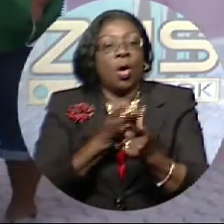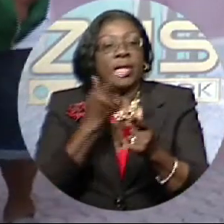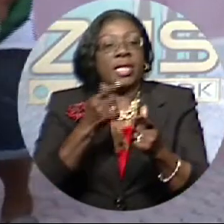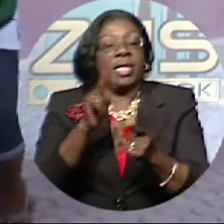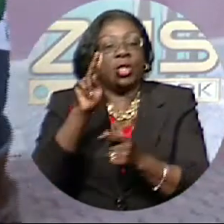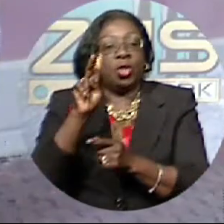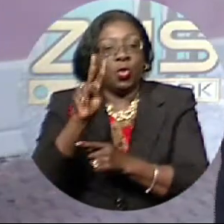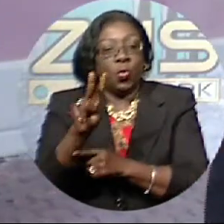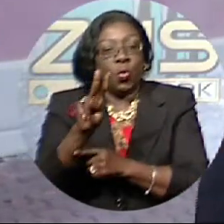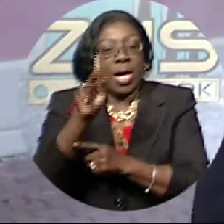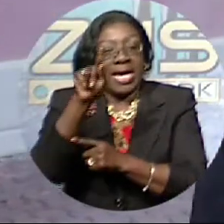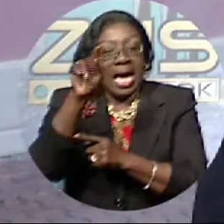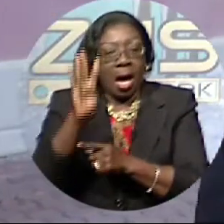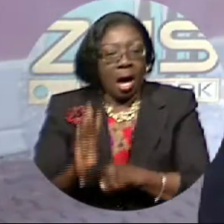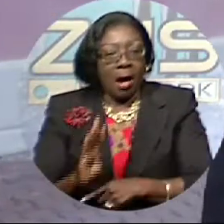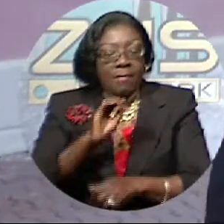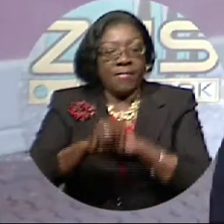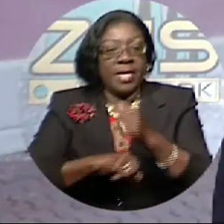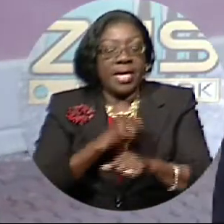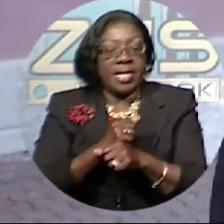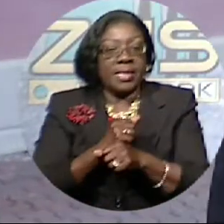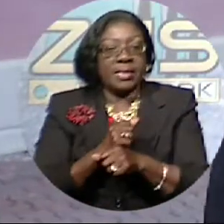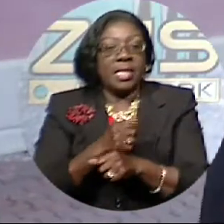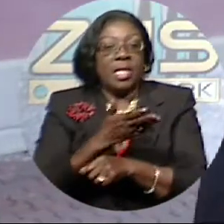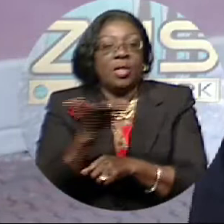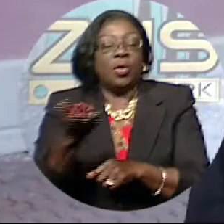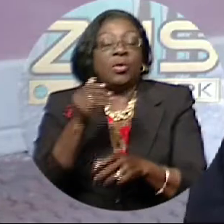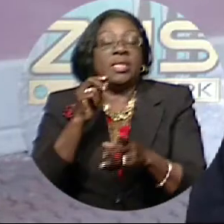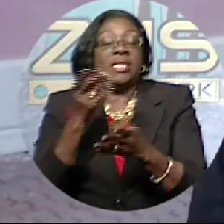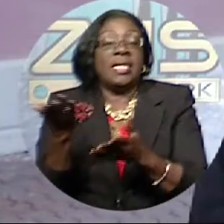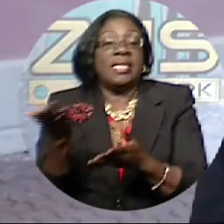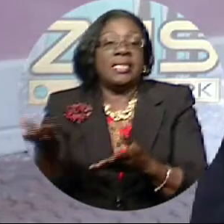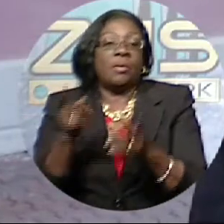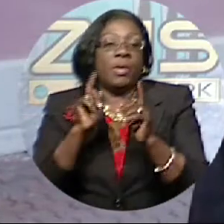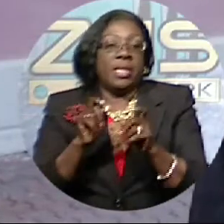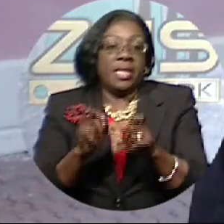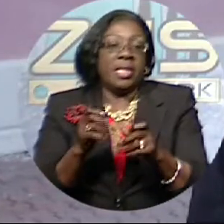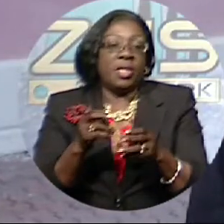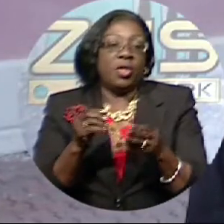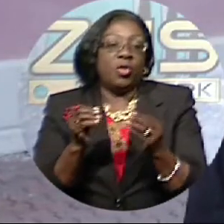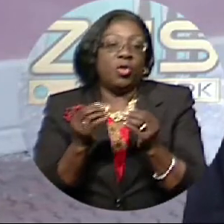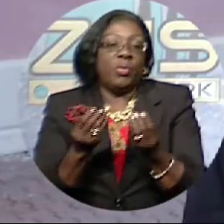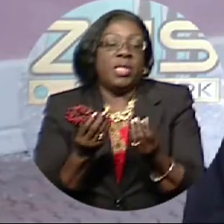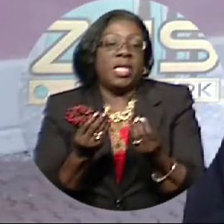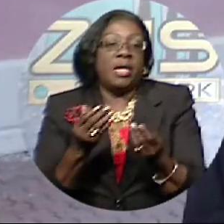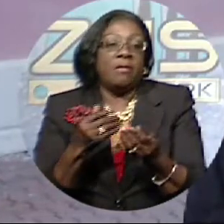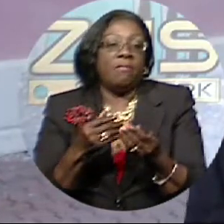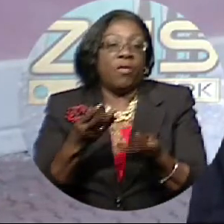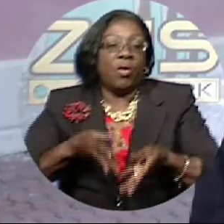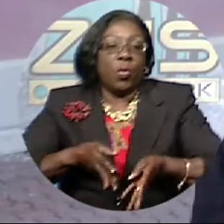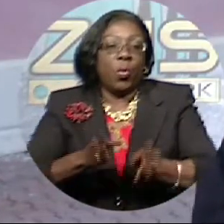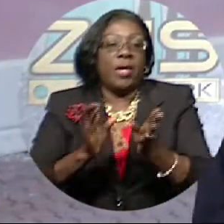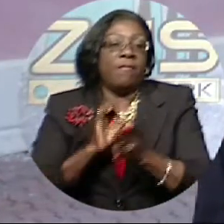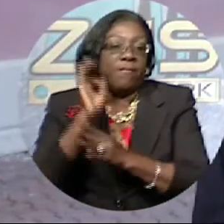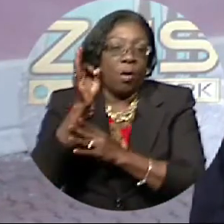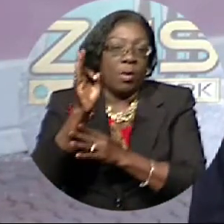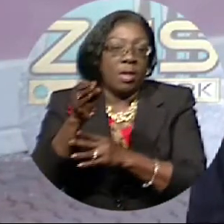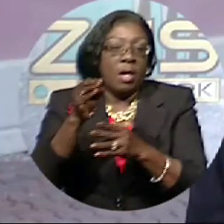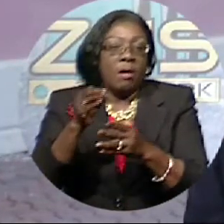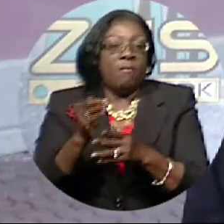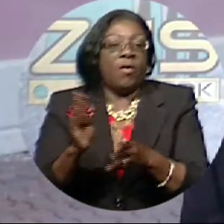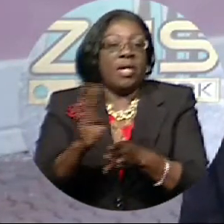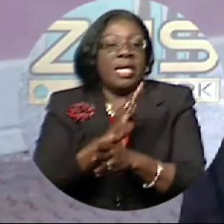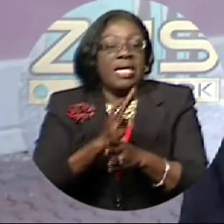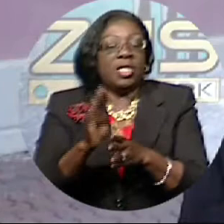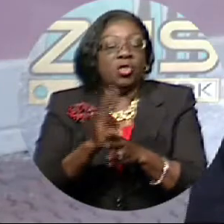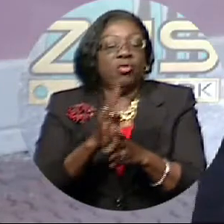very fundamental reforms that were needed for the way forward. I think the industry and the country is positioned for